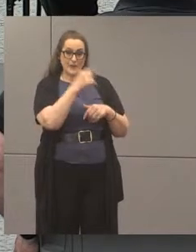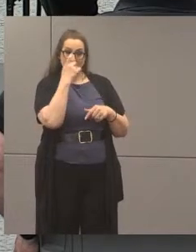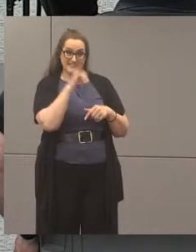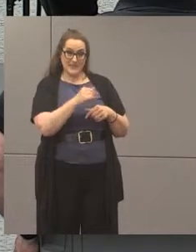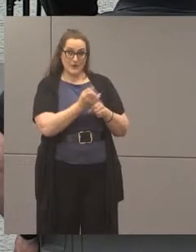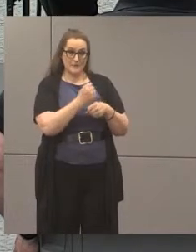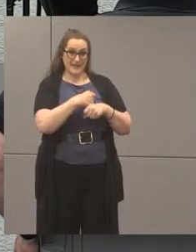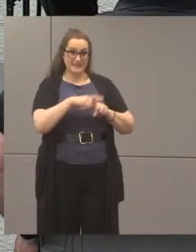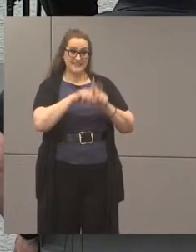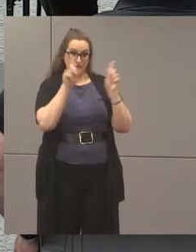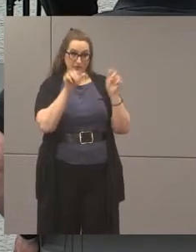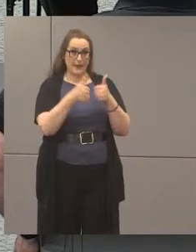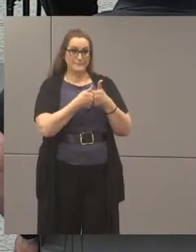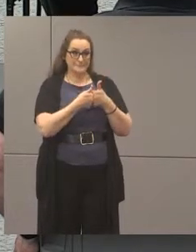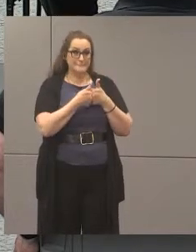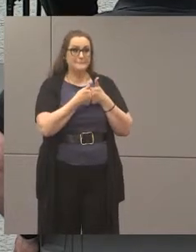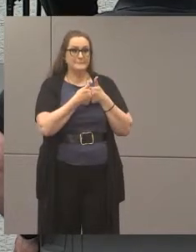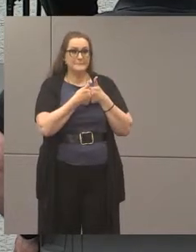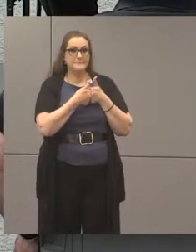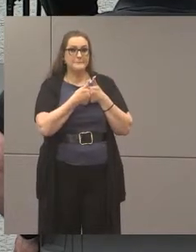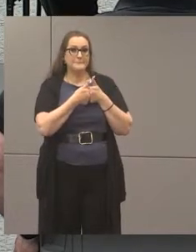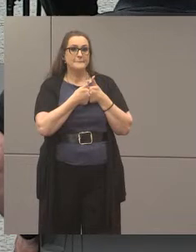would make it a different game.